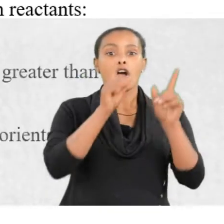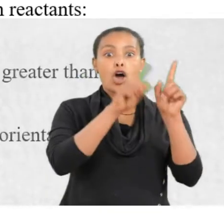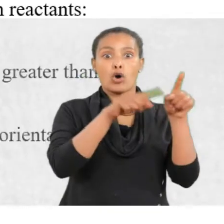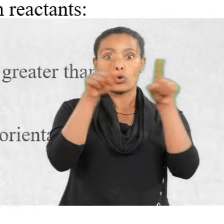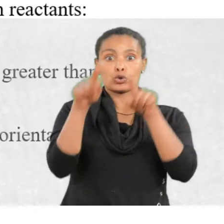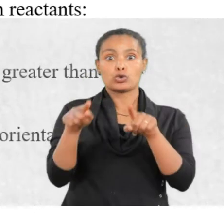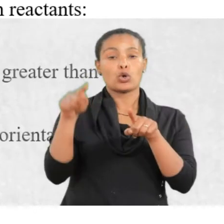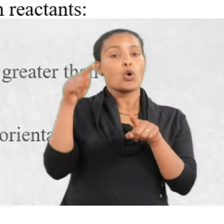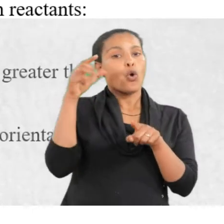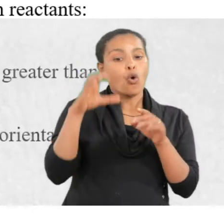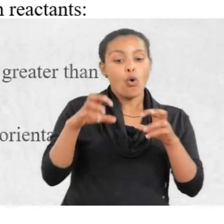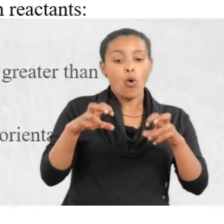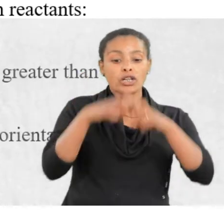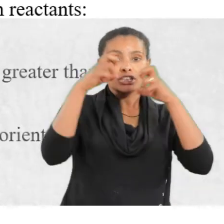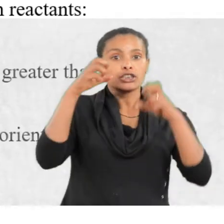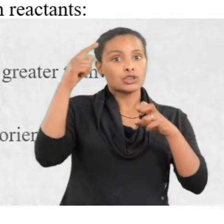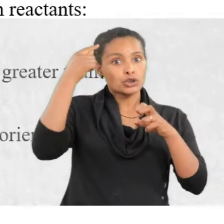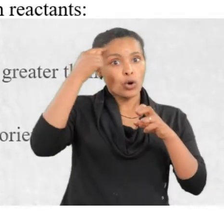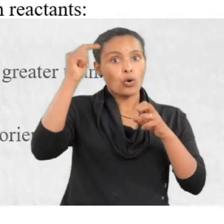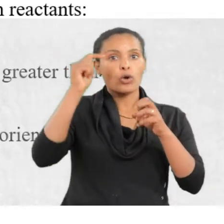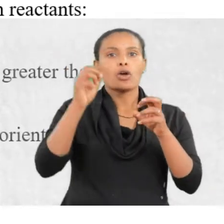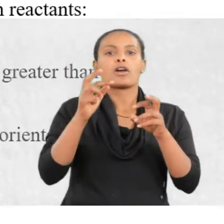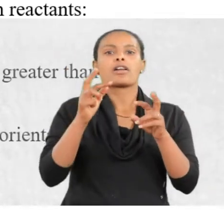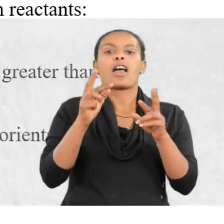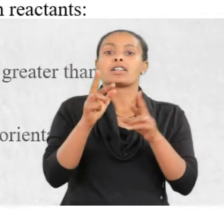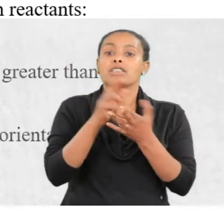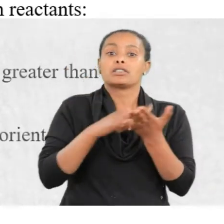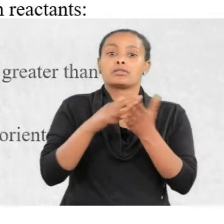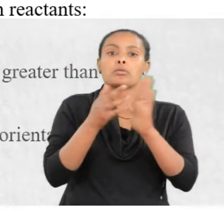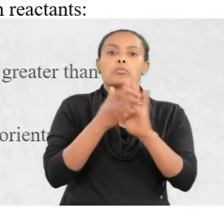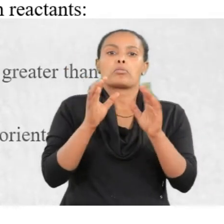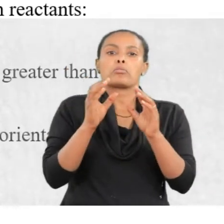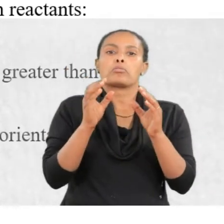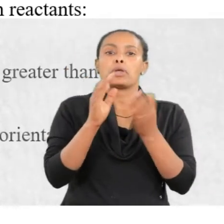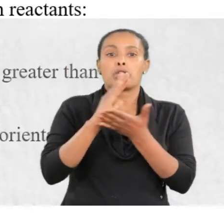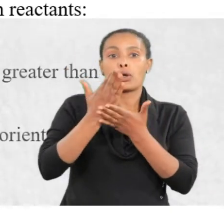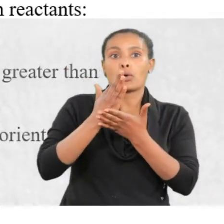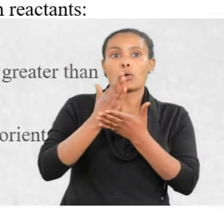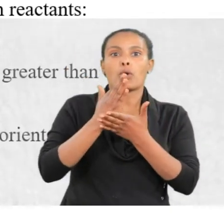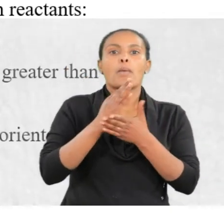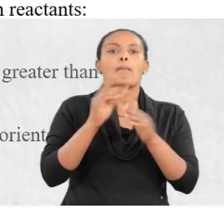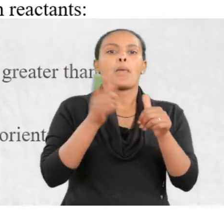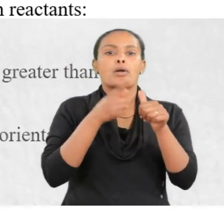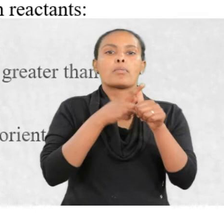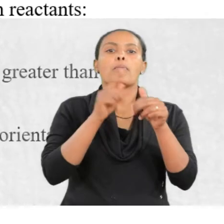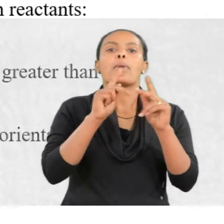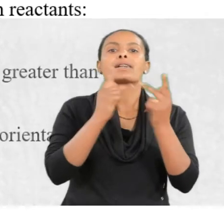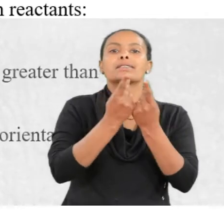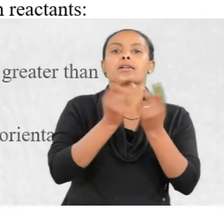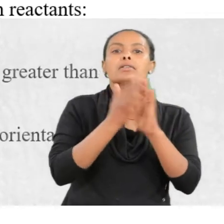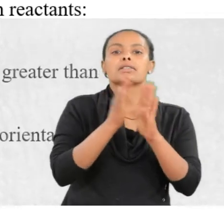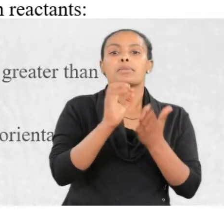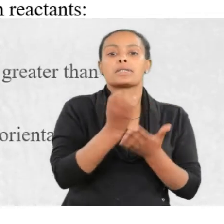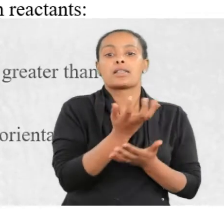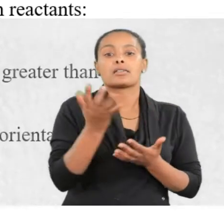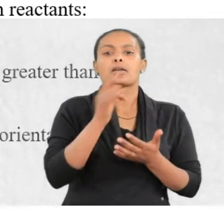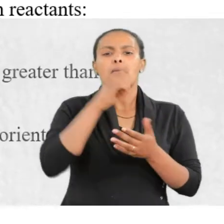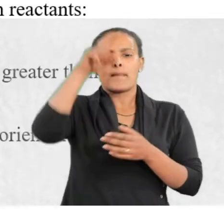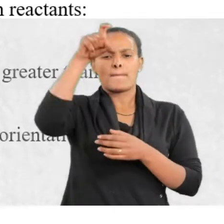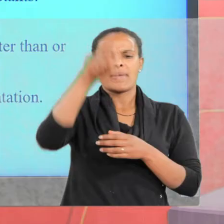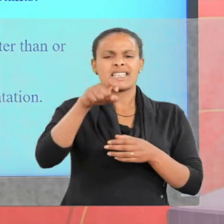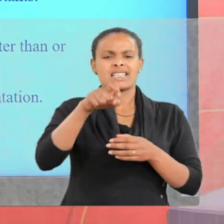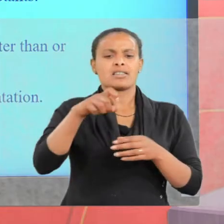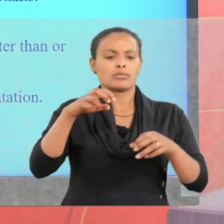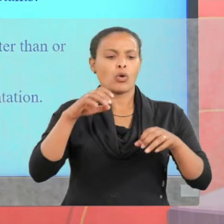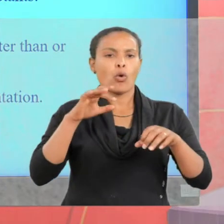According to collision theory, a reaction to occur between reactants. One, the particles of the reacting substance must